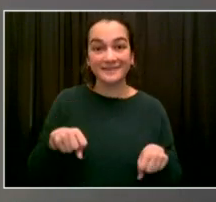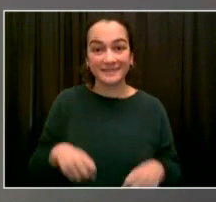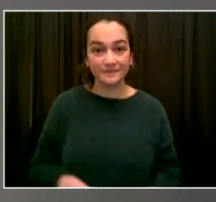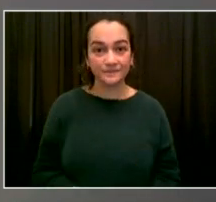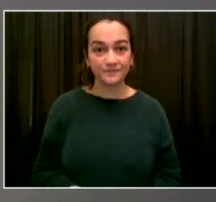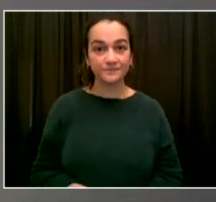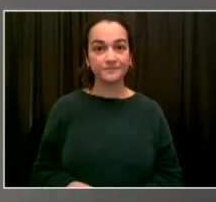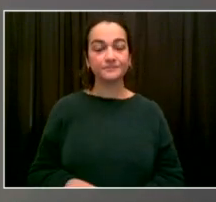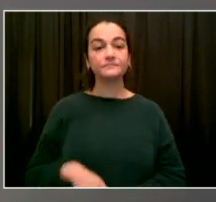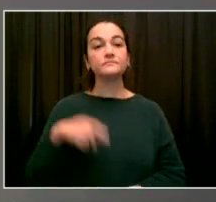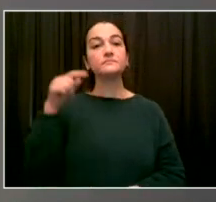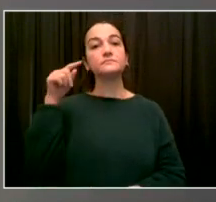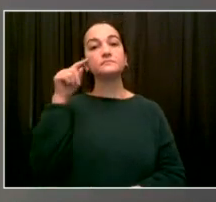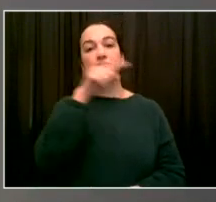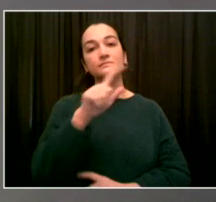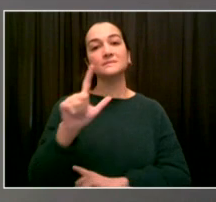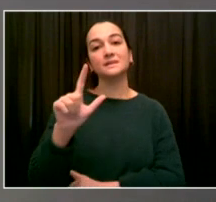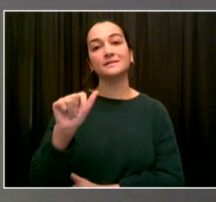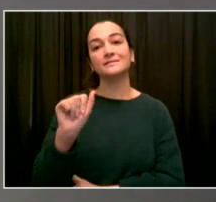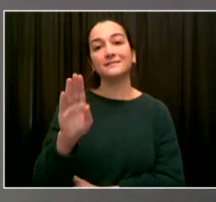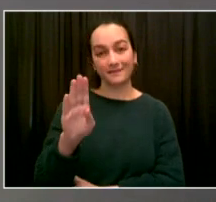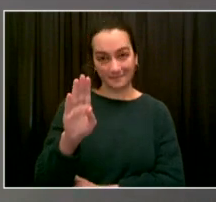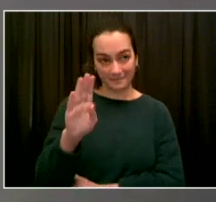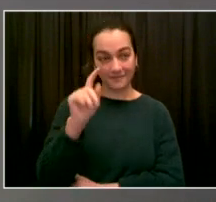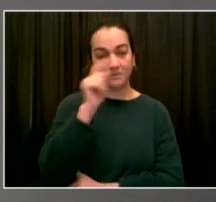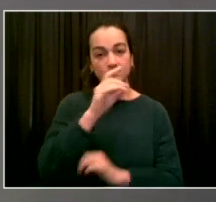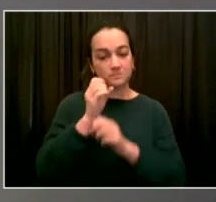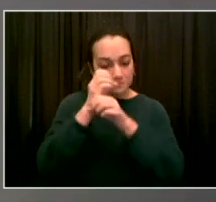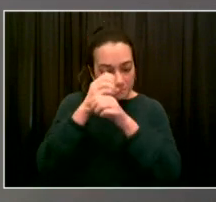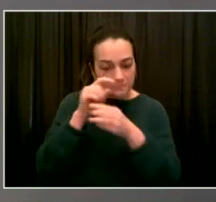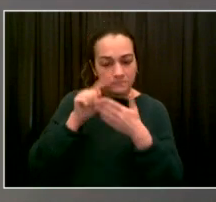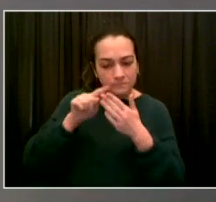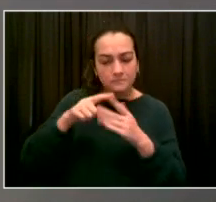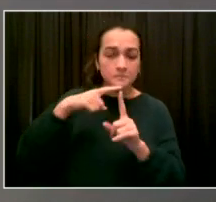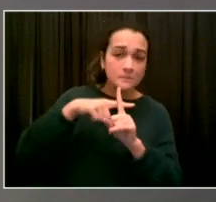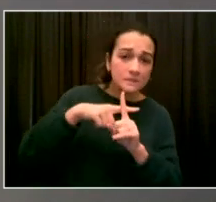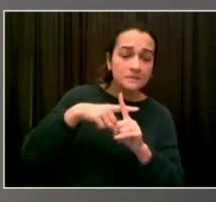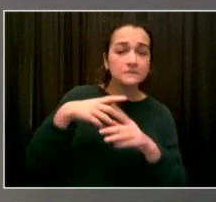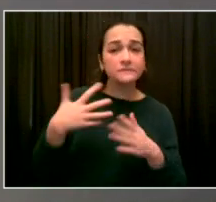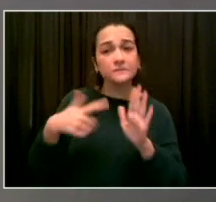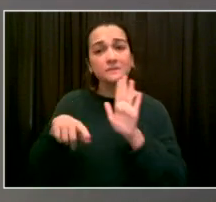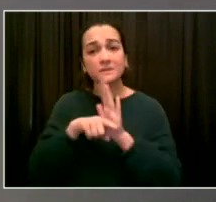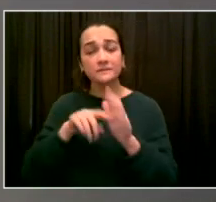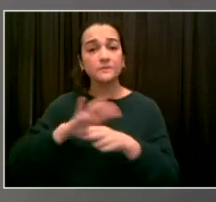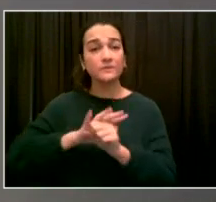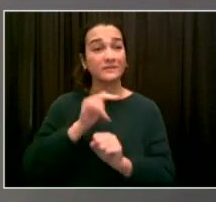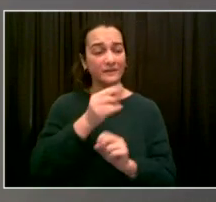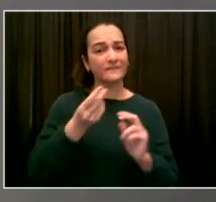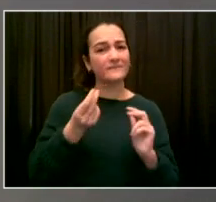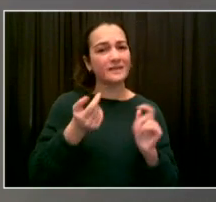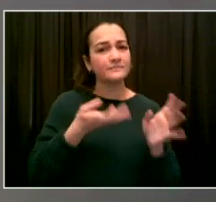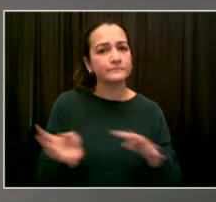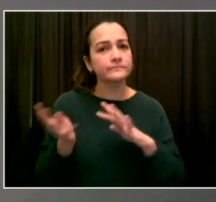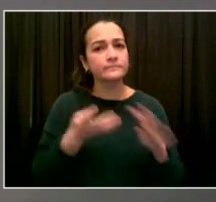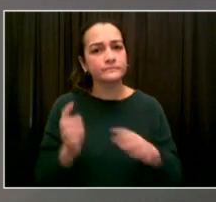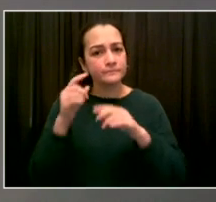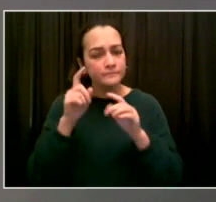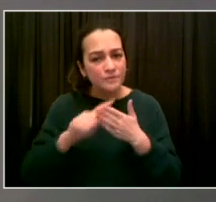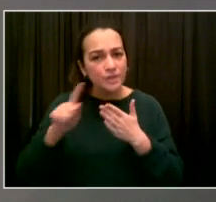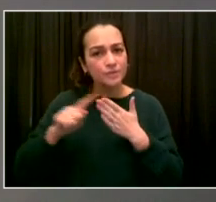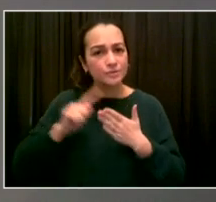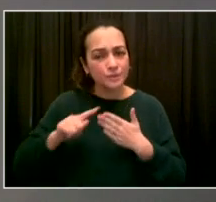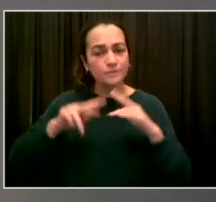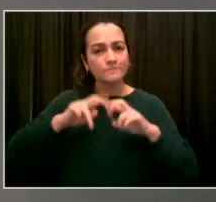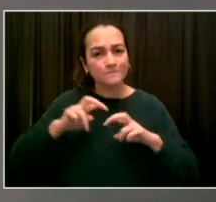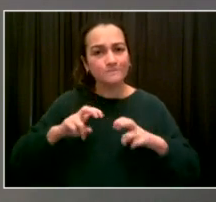hospitals. For a temporary period, we are going to be tighter about restricting visitors. We've